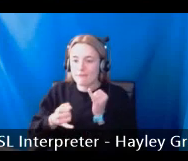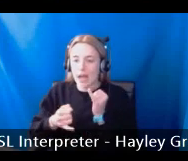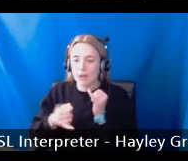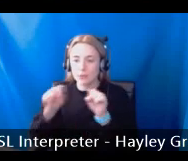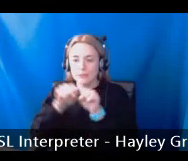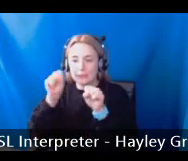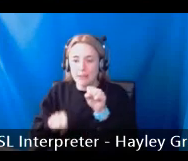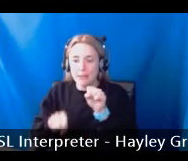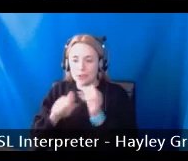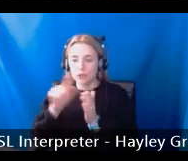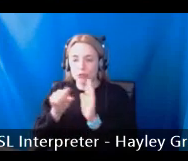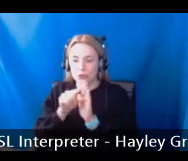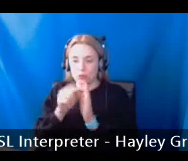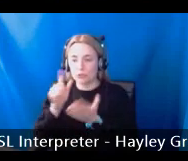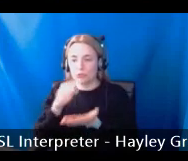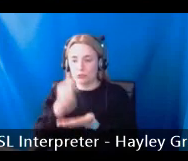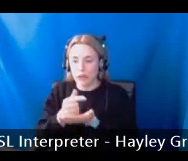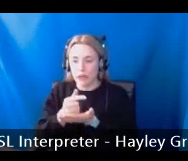Okay.